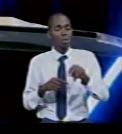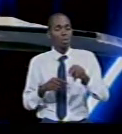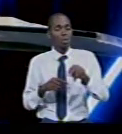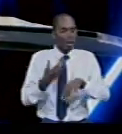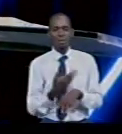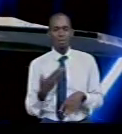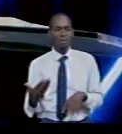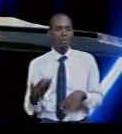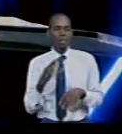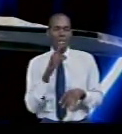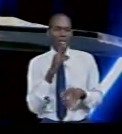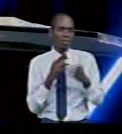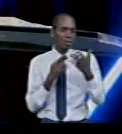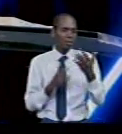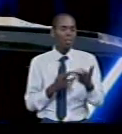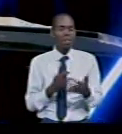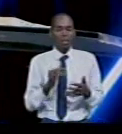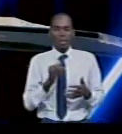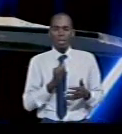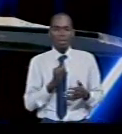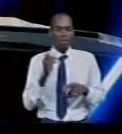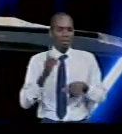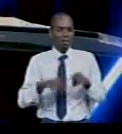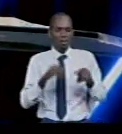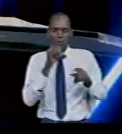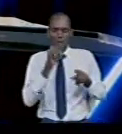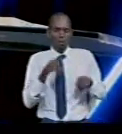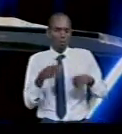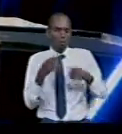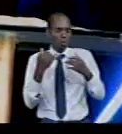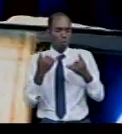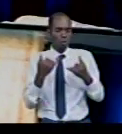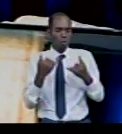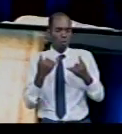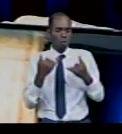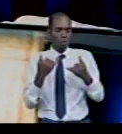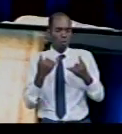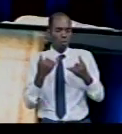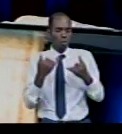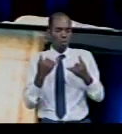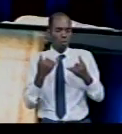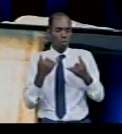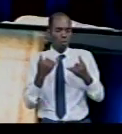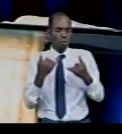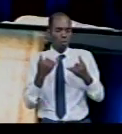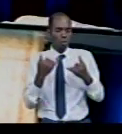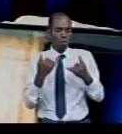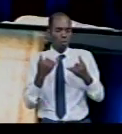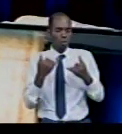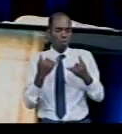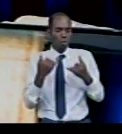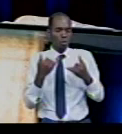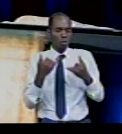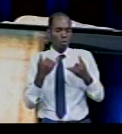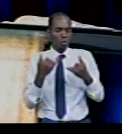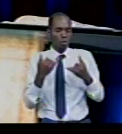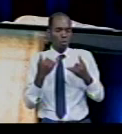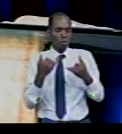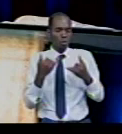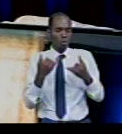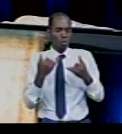are there. I cannot go now. No, his life was not a kind of rotating